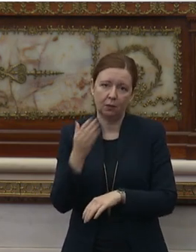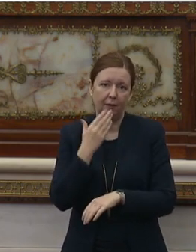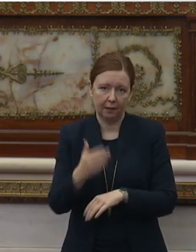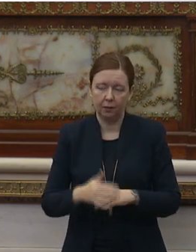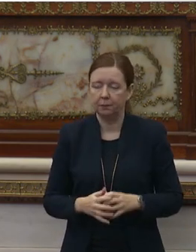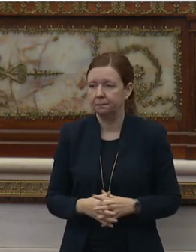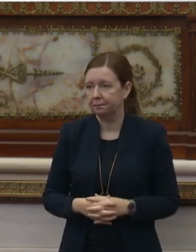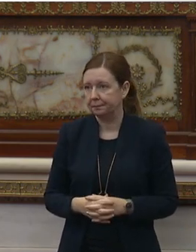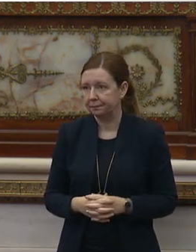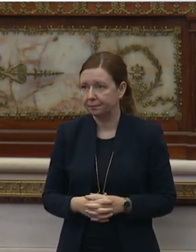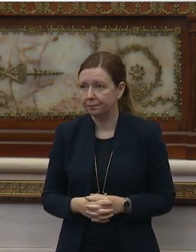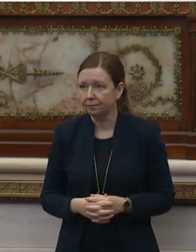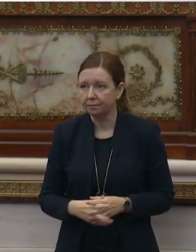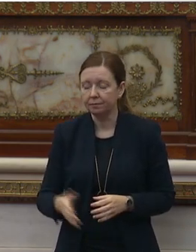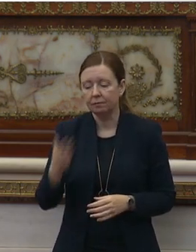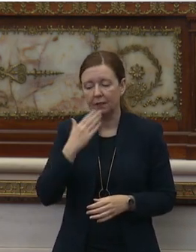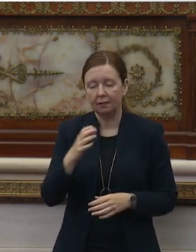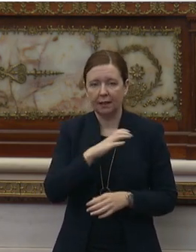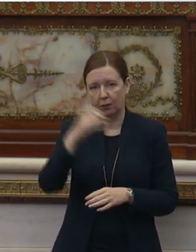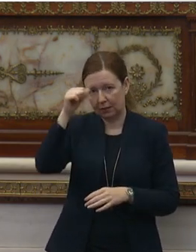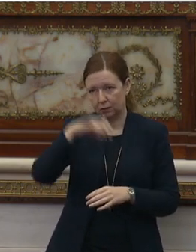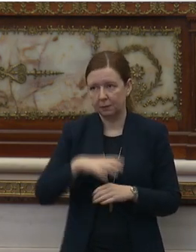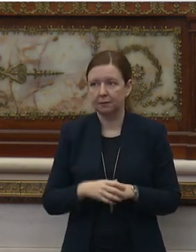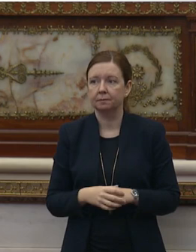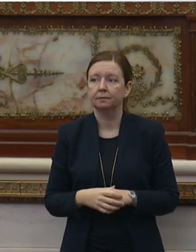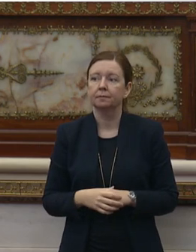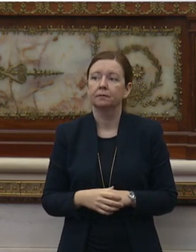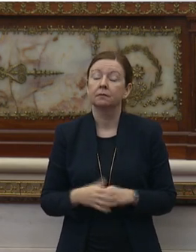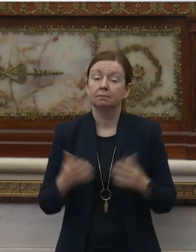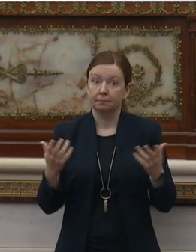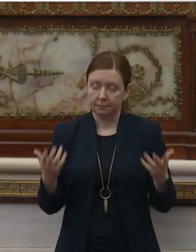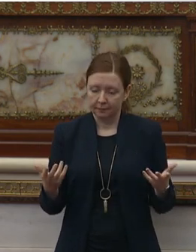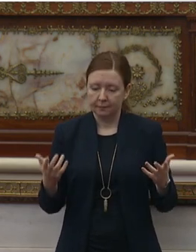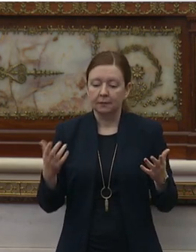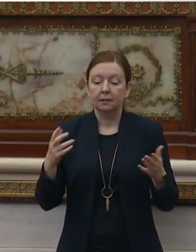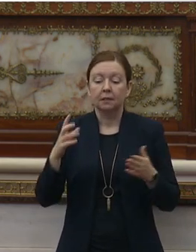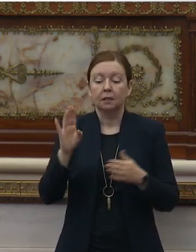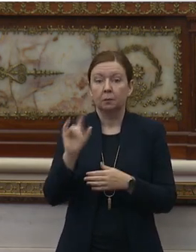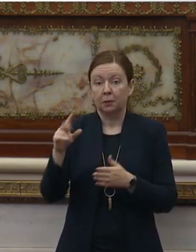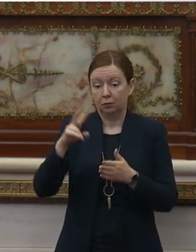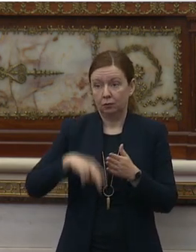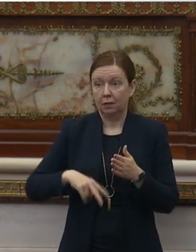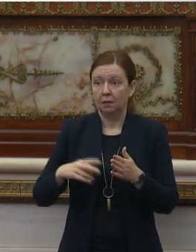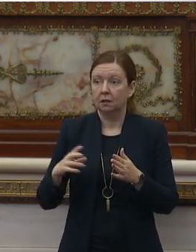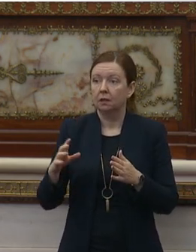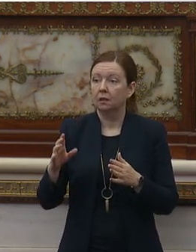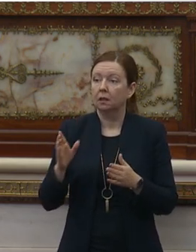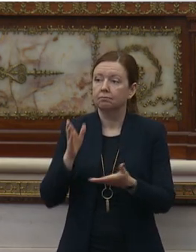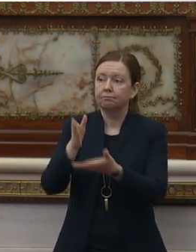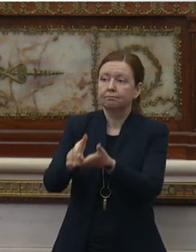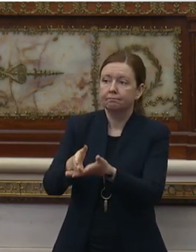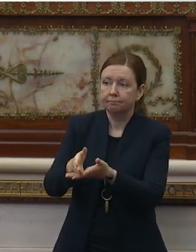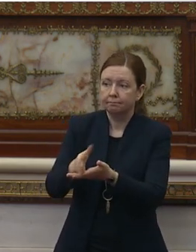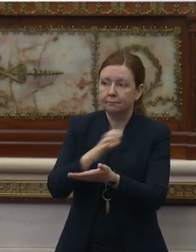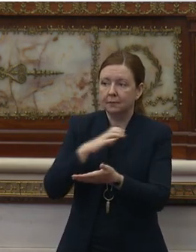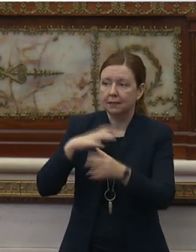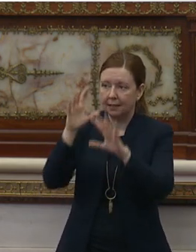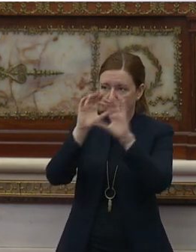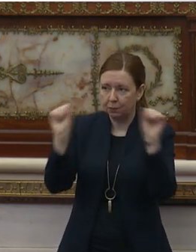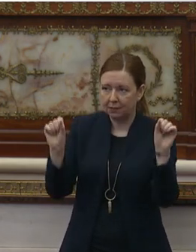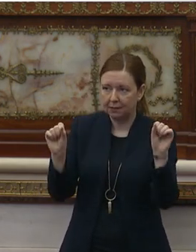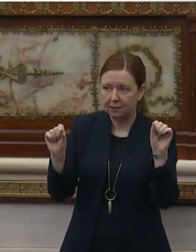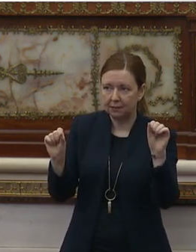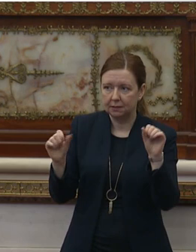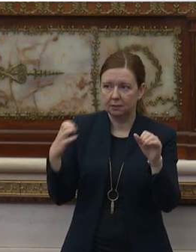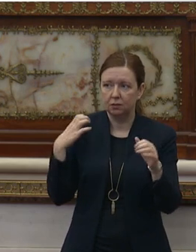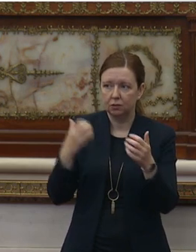much. Thank you, Councilman. With that being said, this bill hasn't been read. Council President, I just have a...